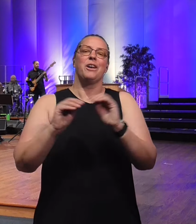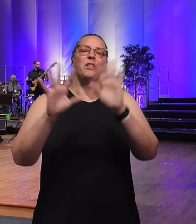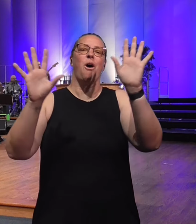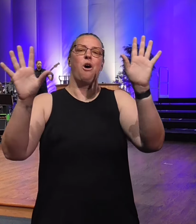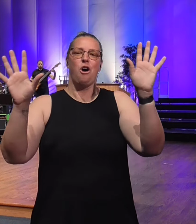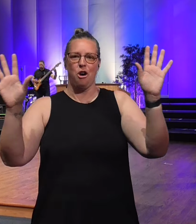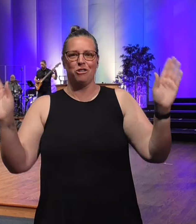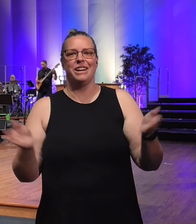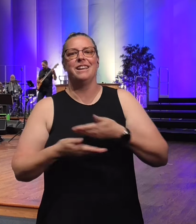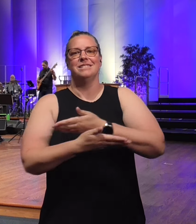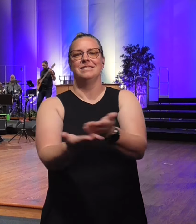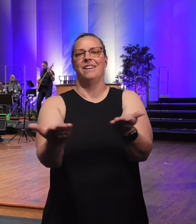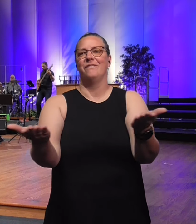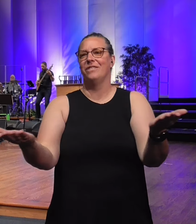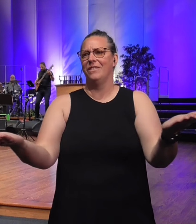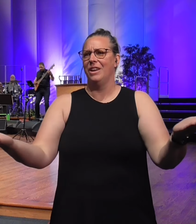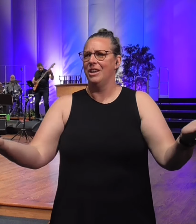glorious